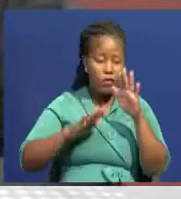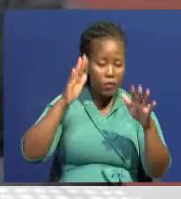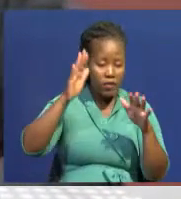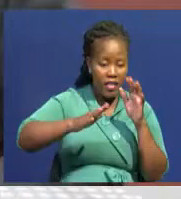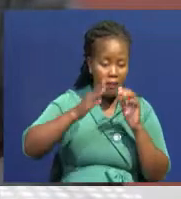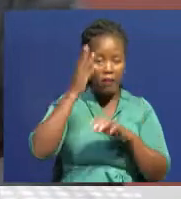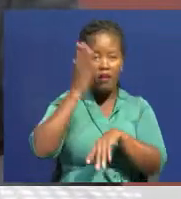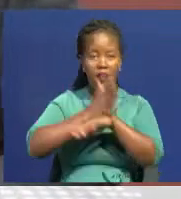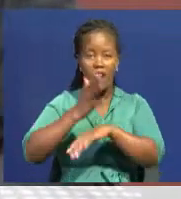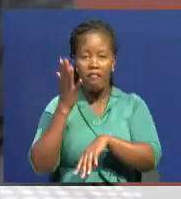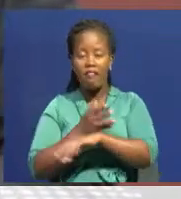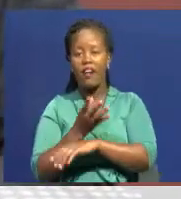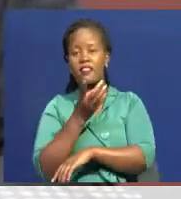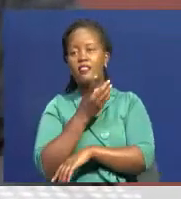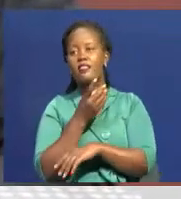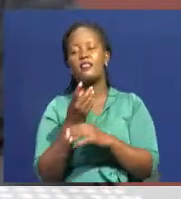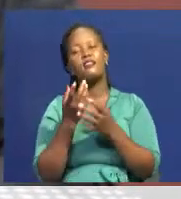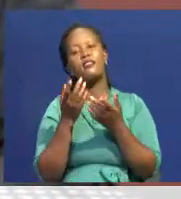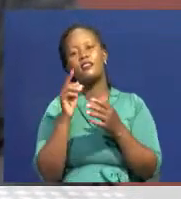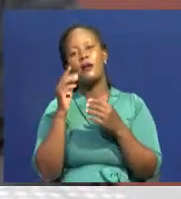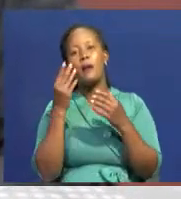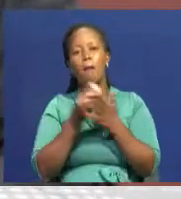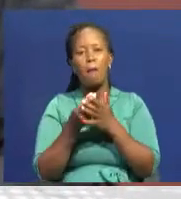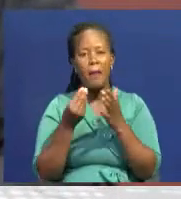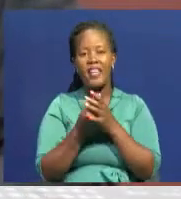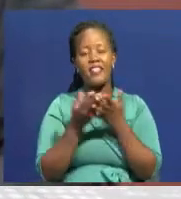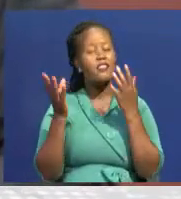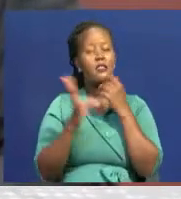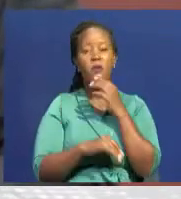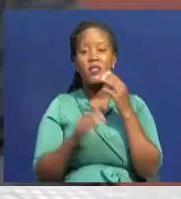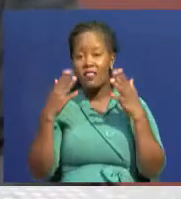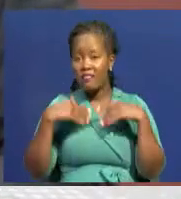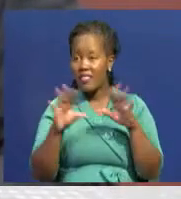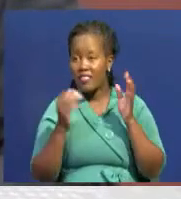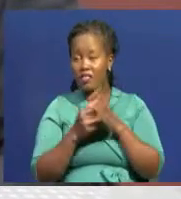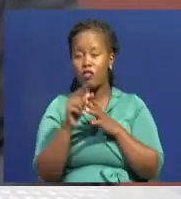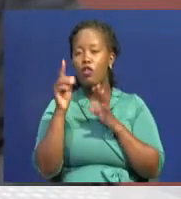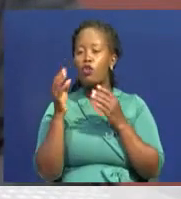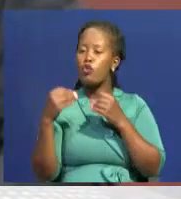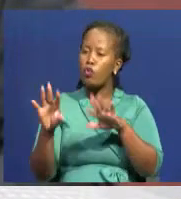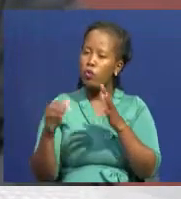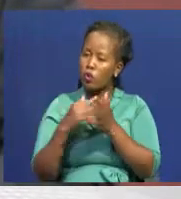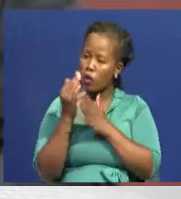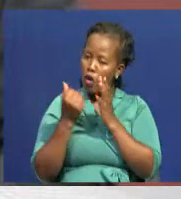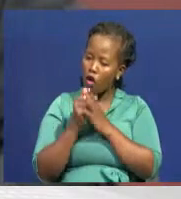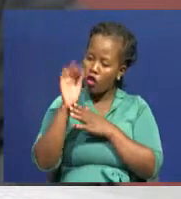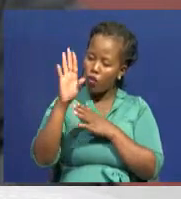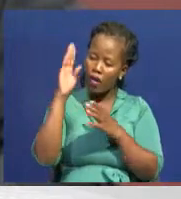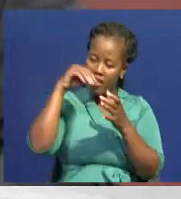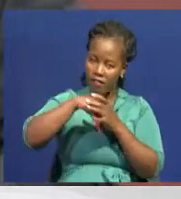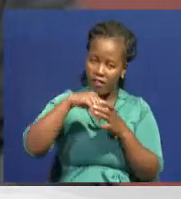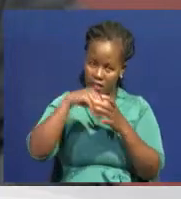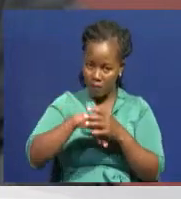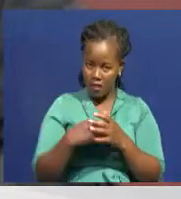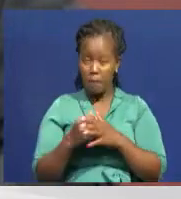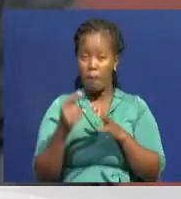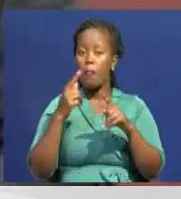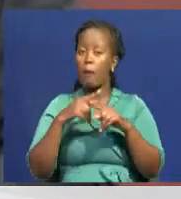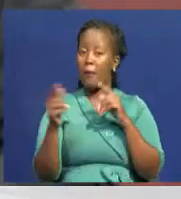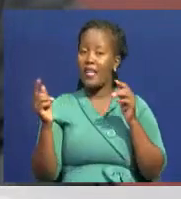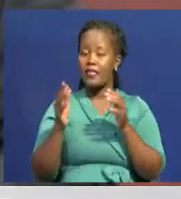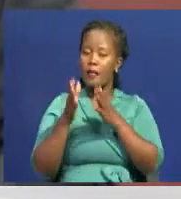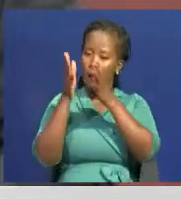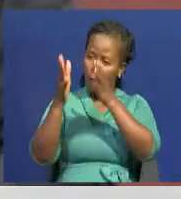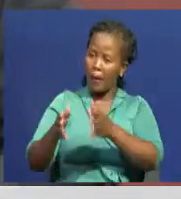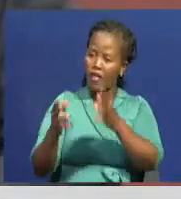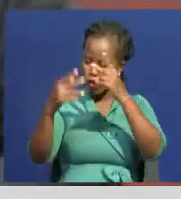account out of your money, then you lose everything. You lose all your investments. But a profession who abides by a